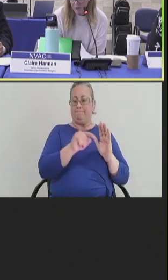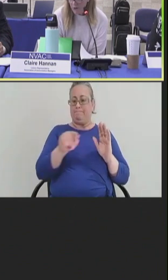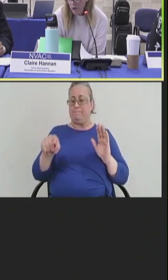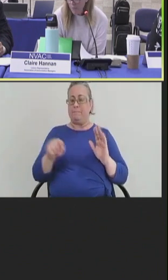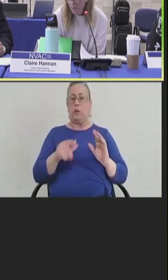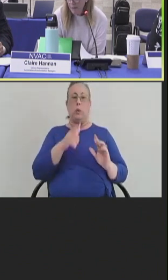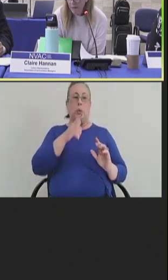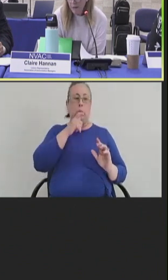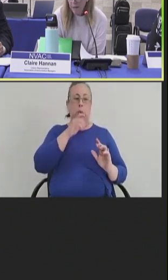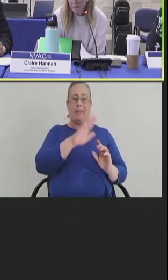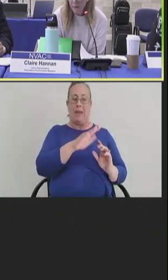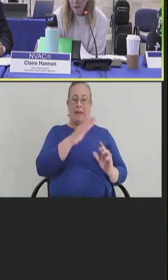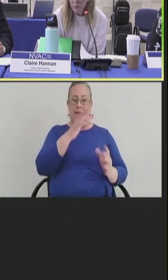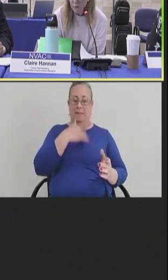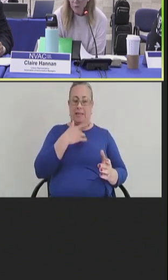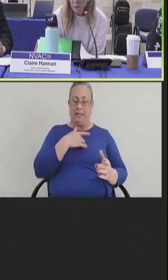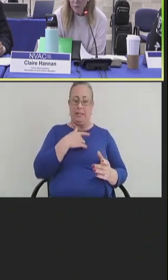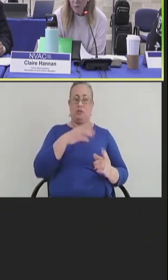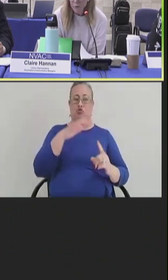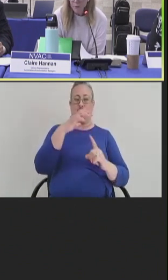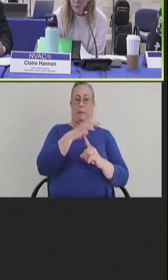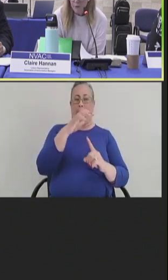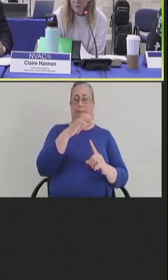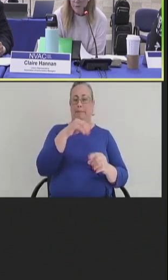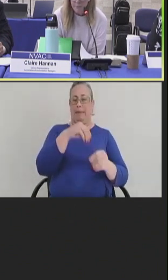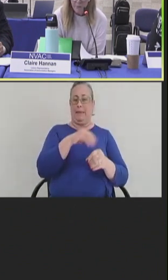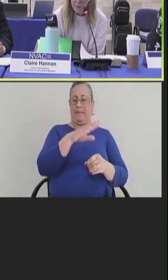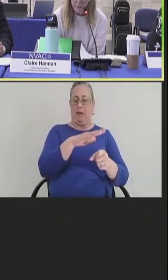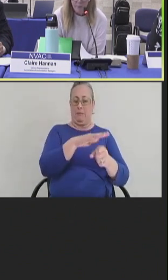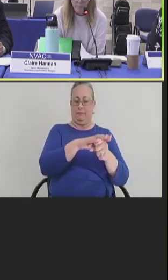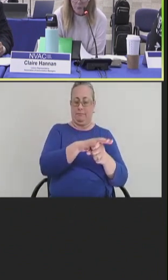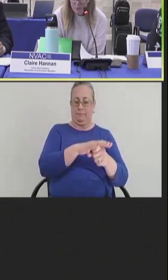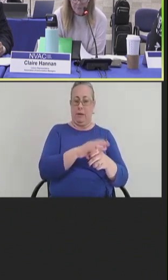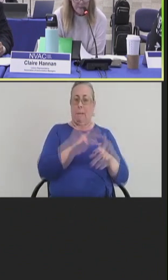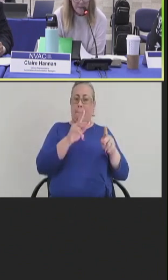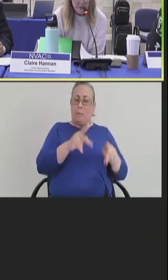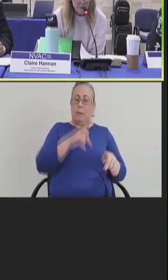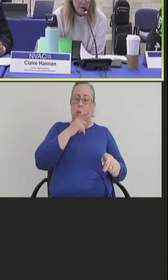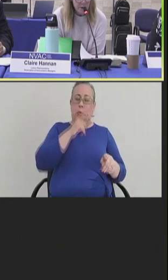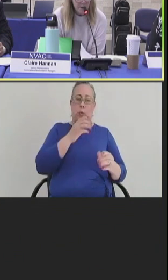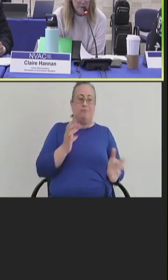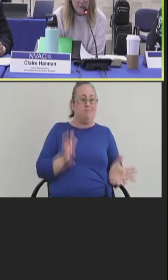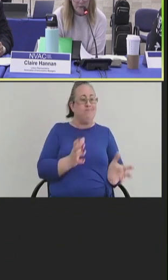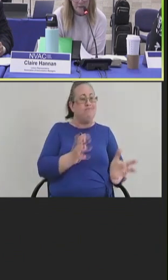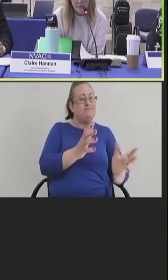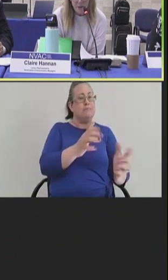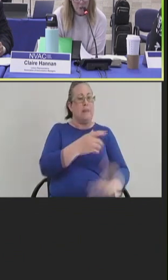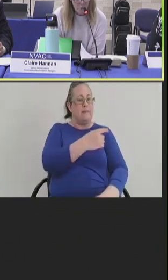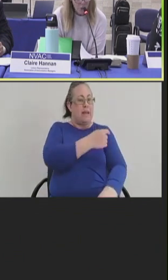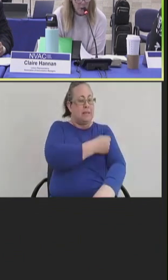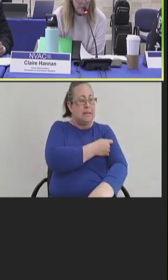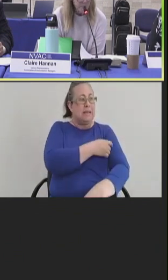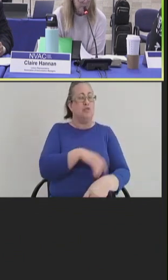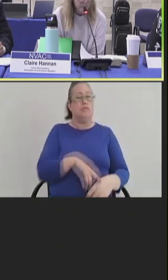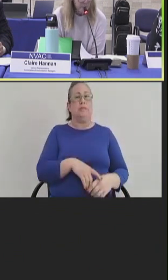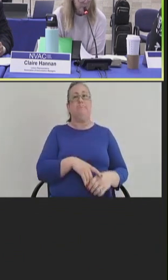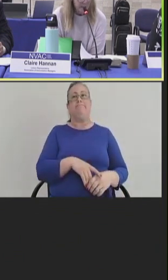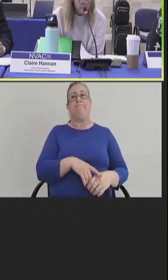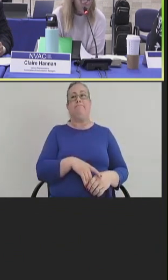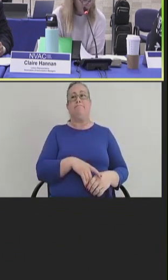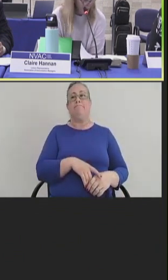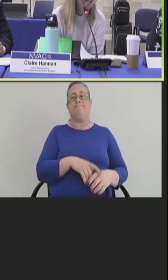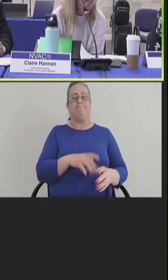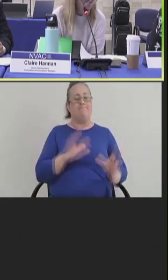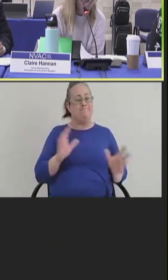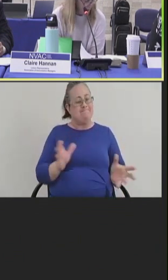immunization champion in their jurisdiction who is someone that promotes vaccination and does work to get more